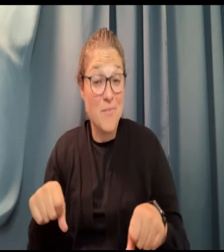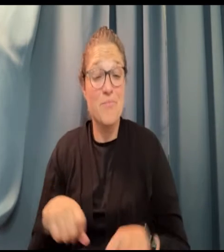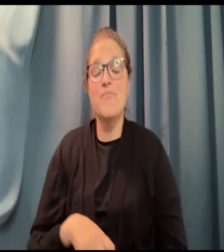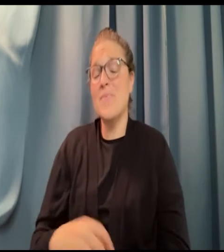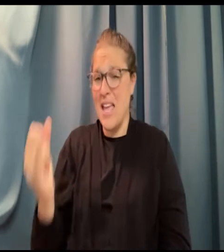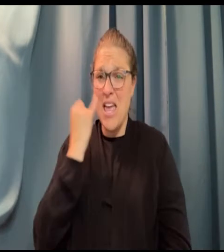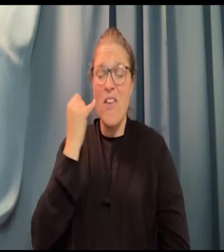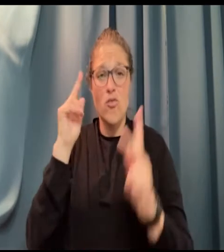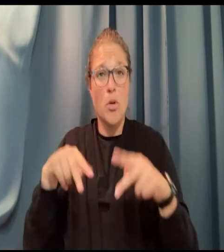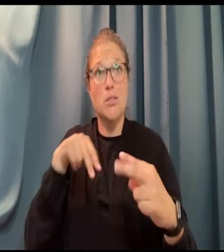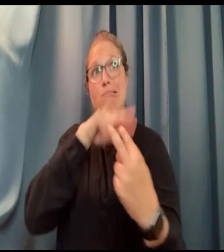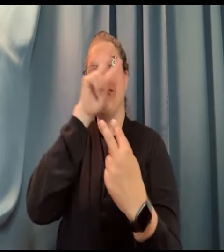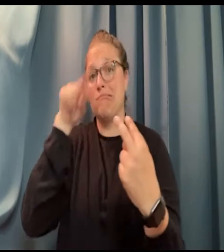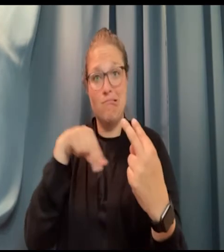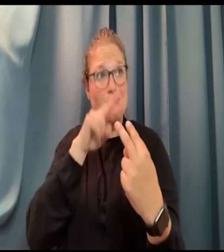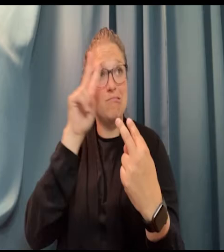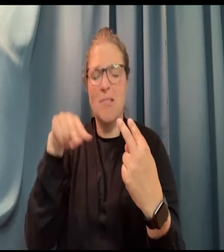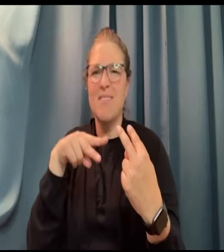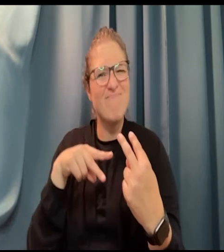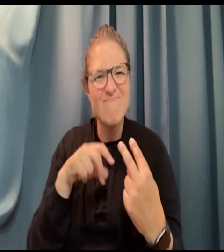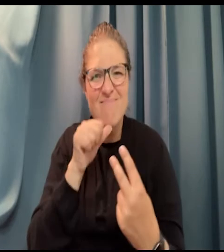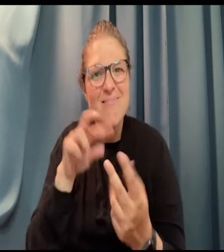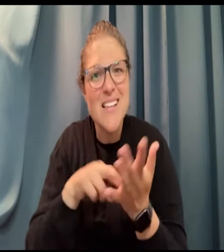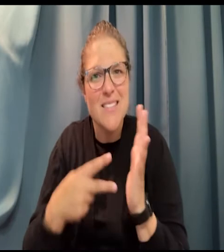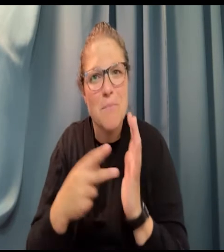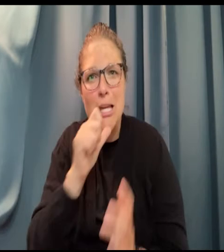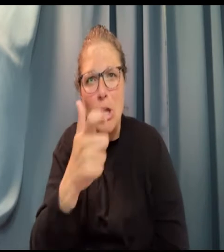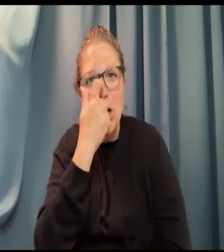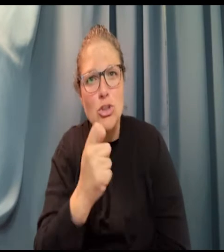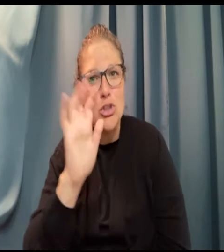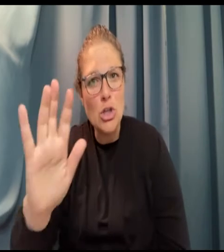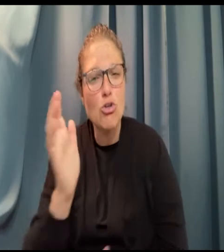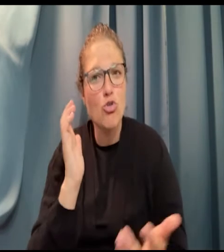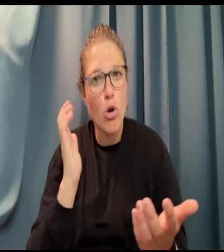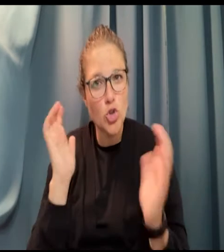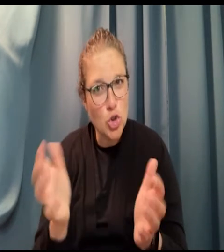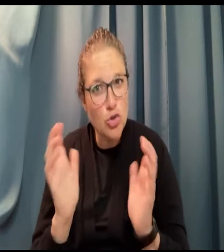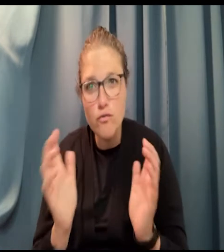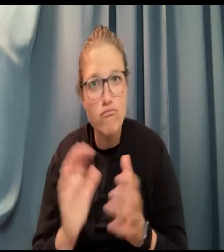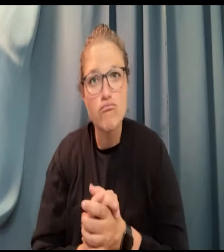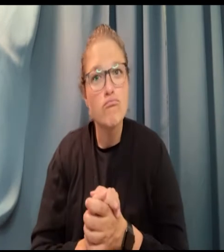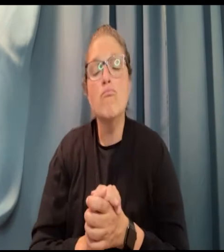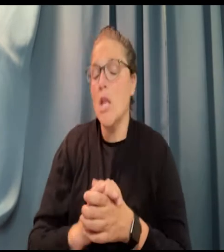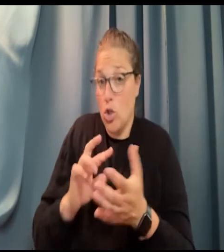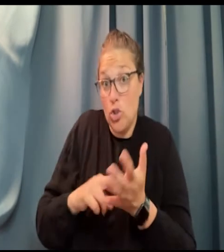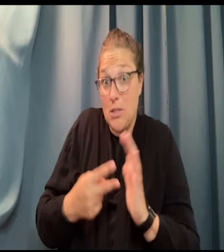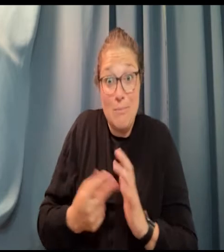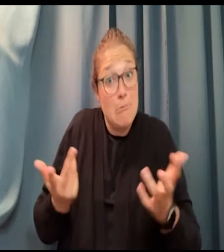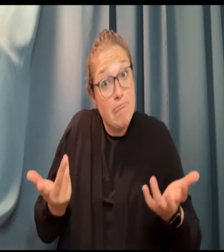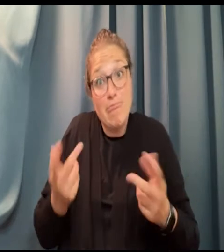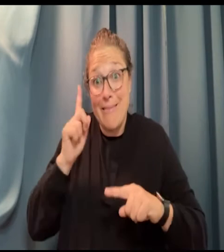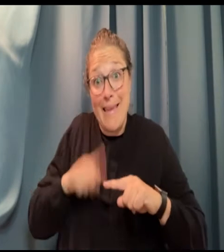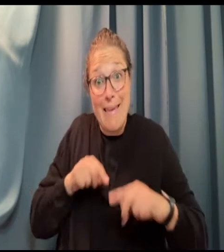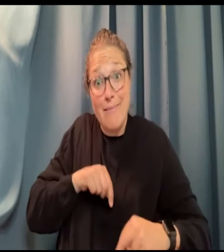a person isn't returning eye contact, it doesn't automatically mean disinterest in what you are saying. It could